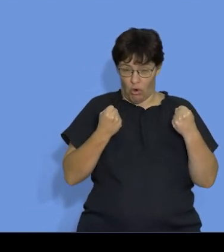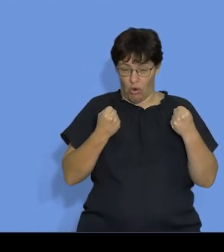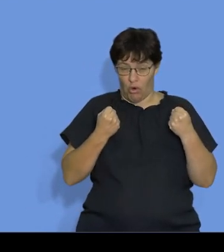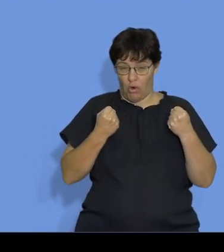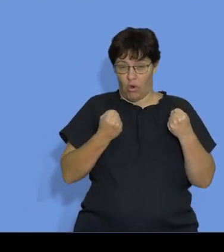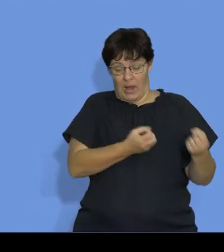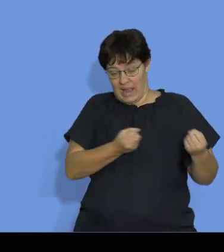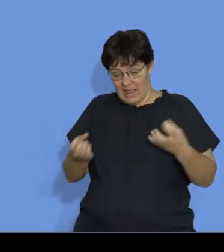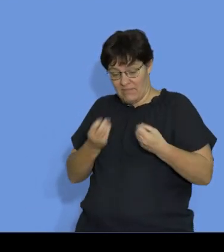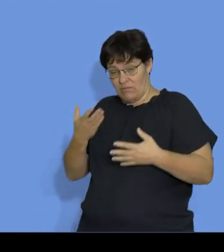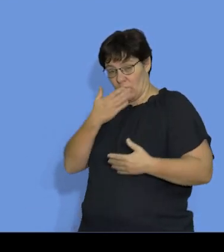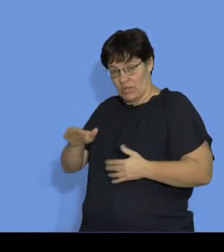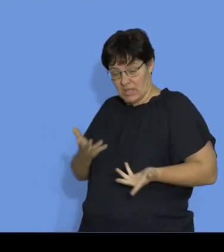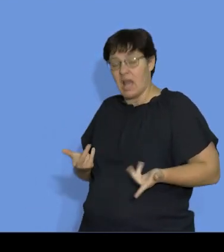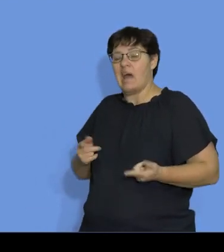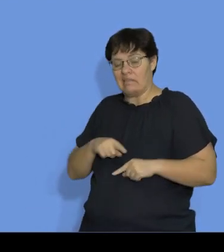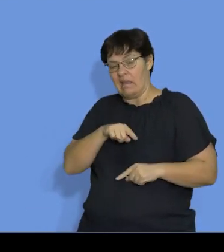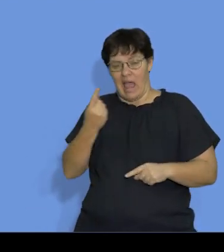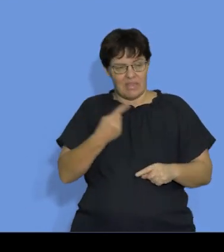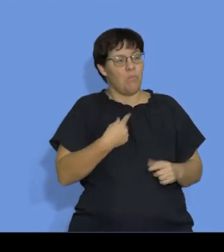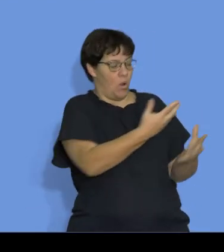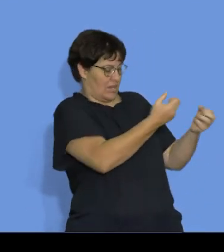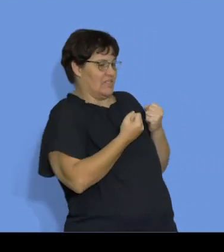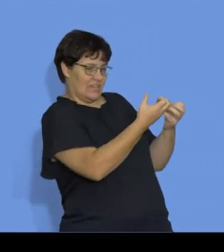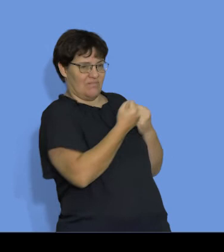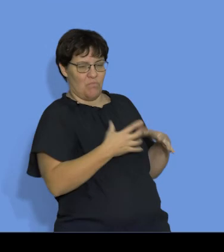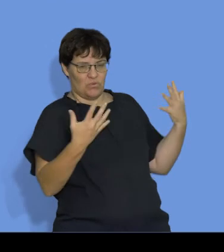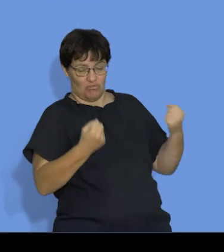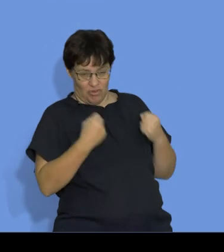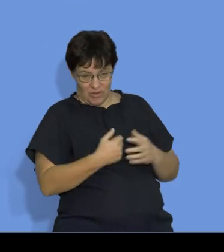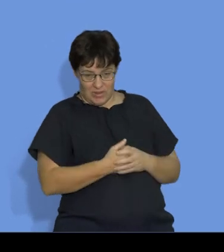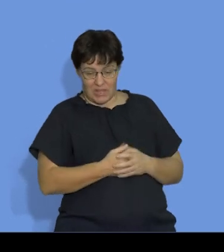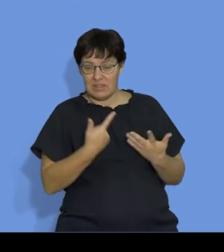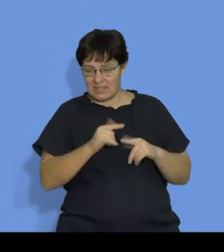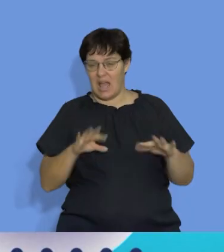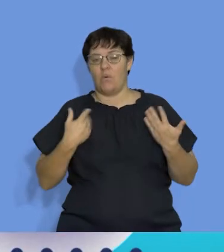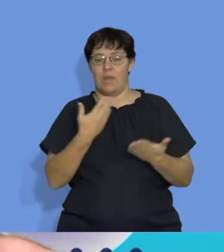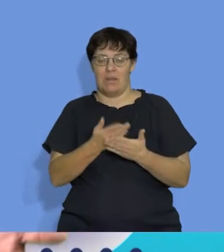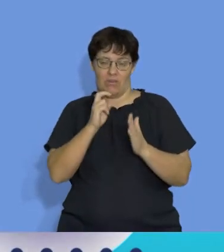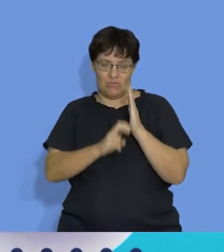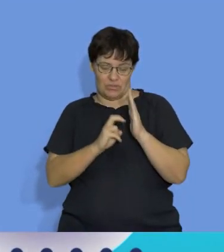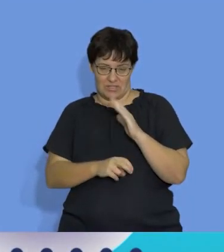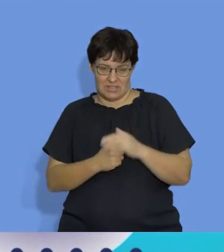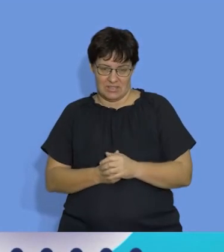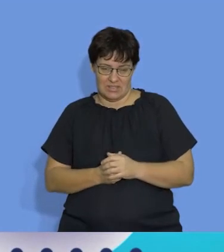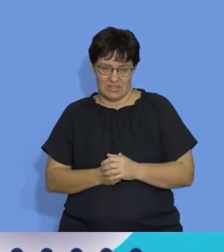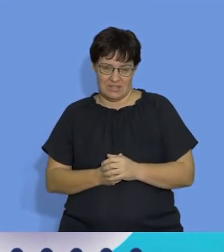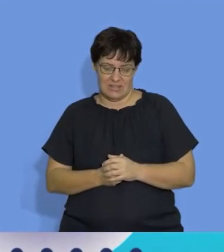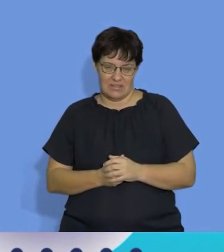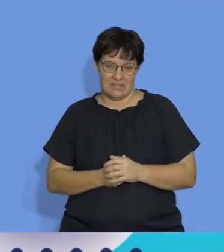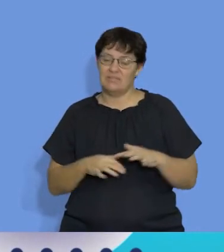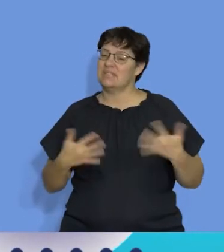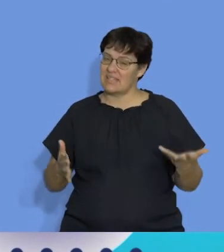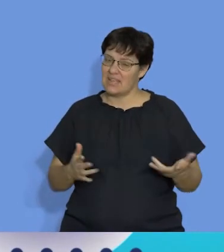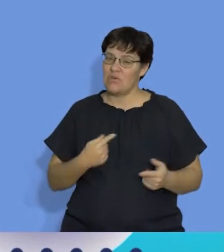one becomes a stronger oxidizing agent. That's exactly how we apply these rules. But that said, we need to understand